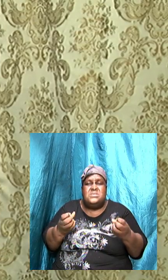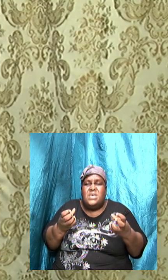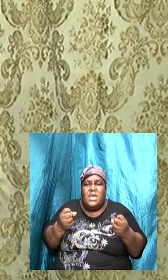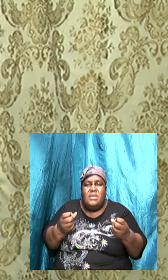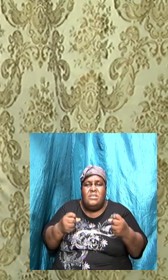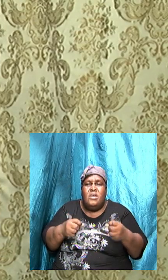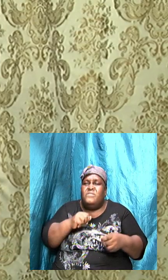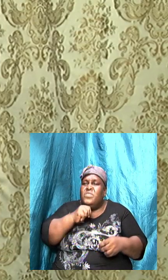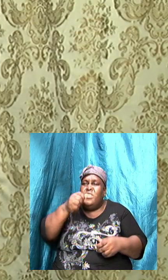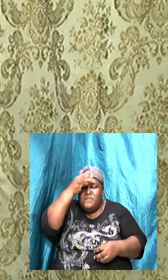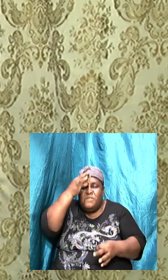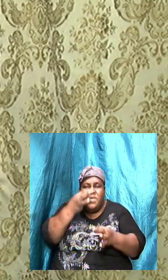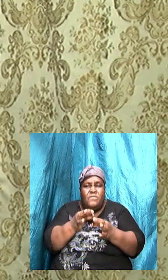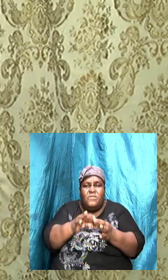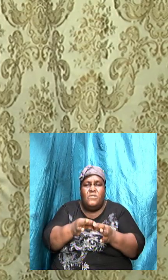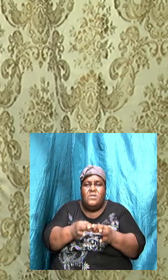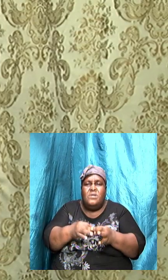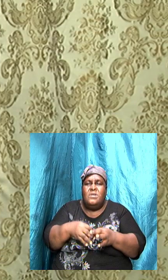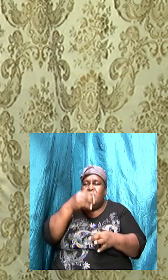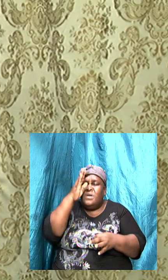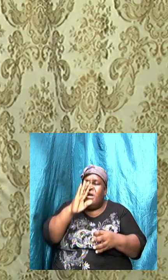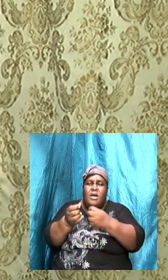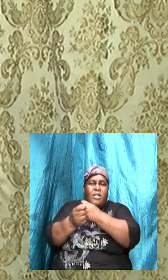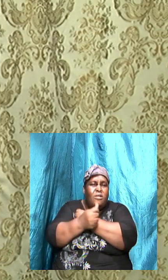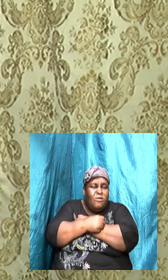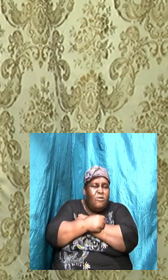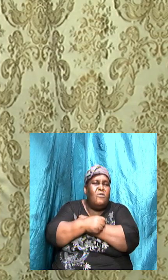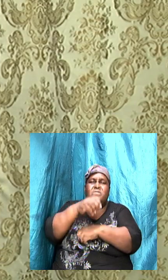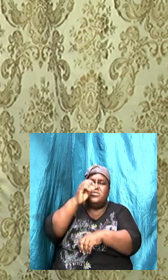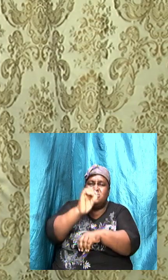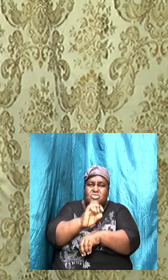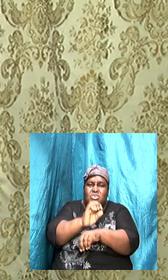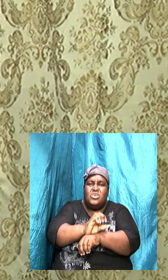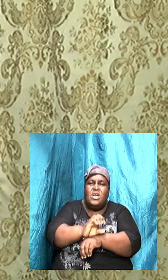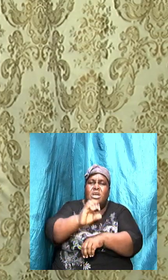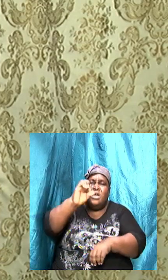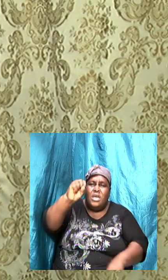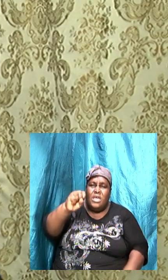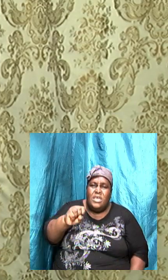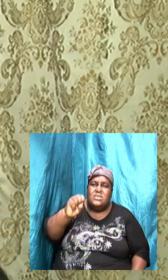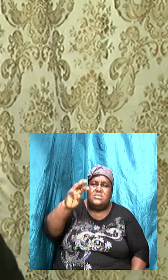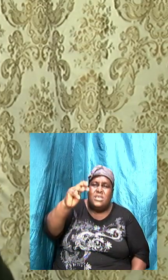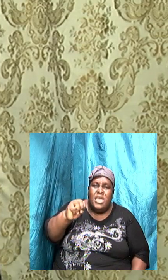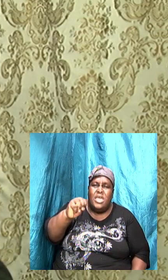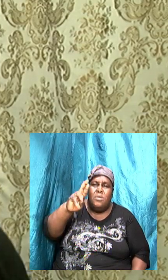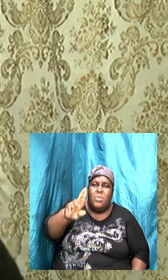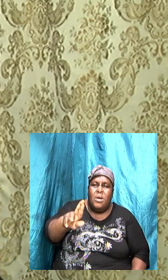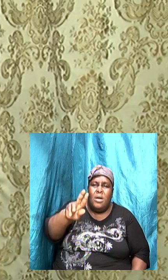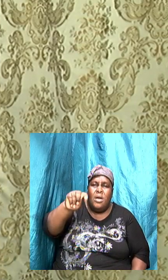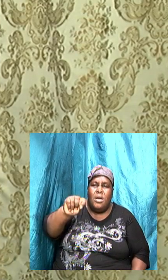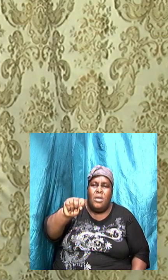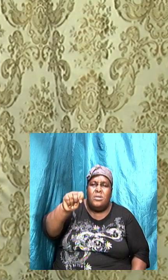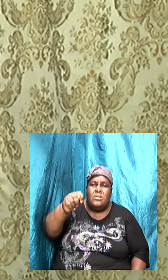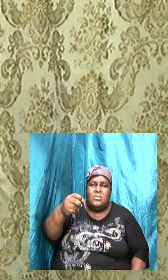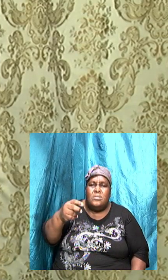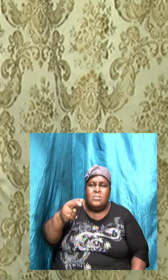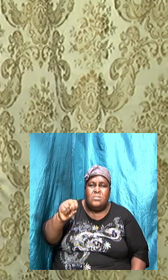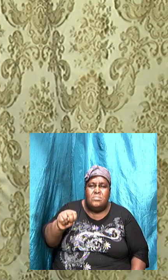God loved the church at Smyrna and had no rebuke for them simply because in the face of every